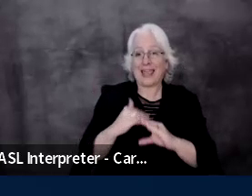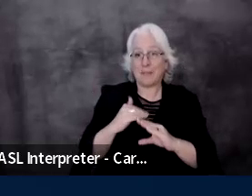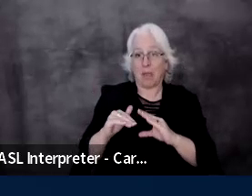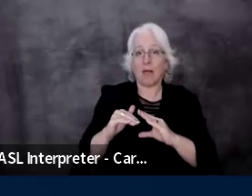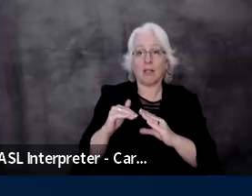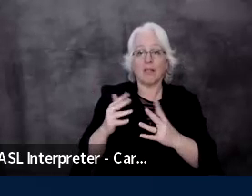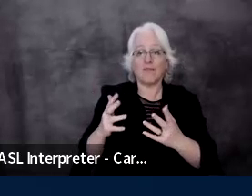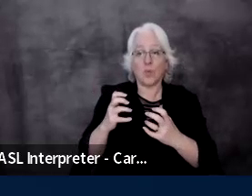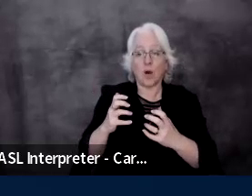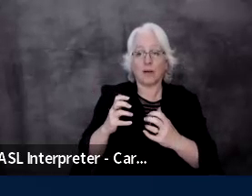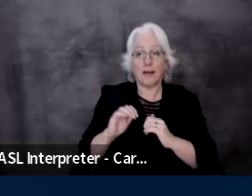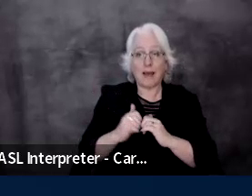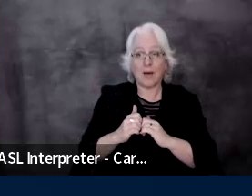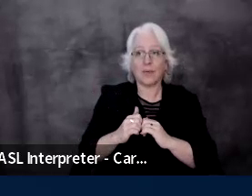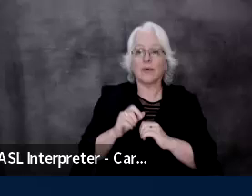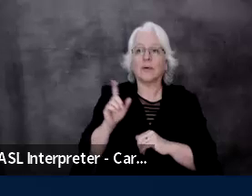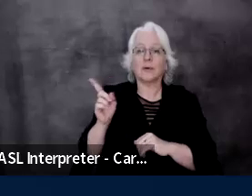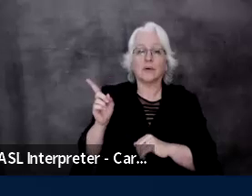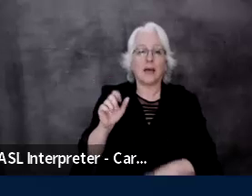that's